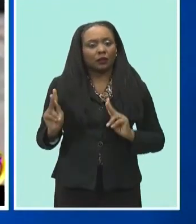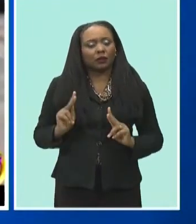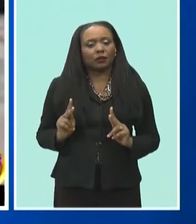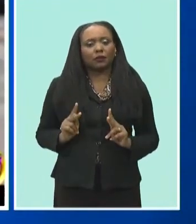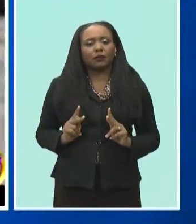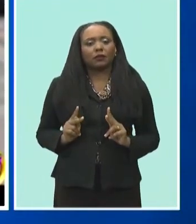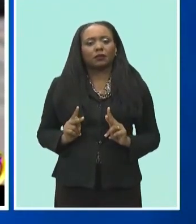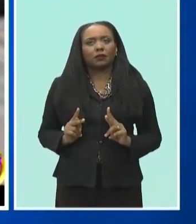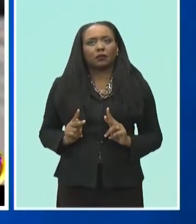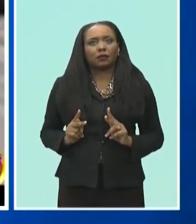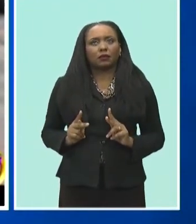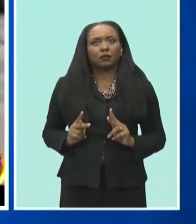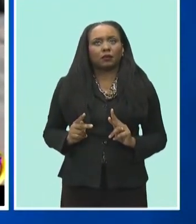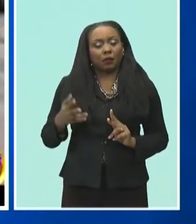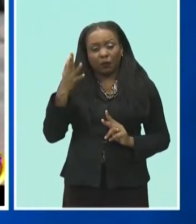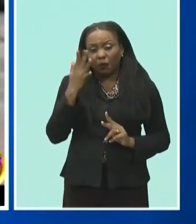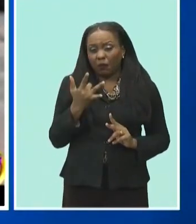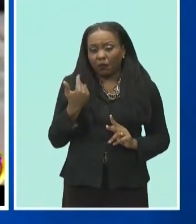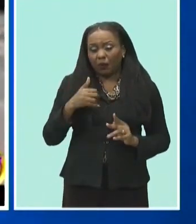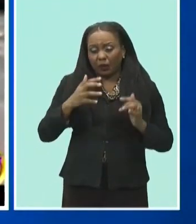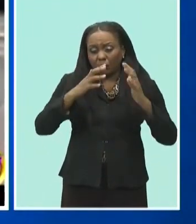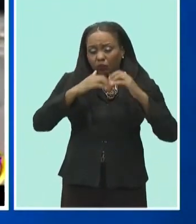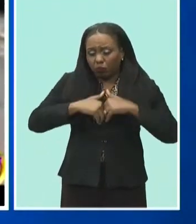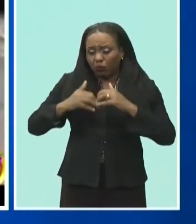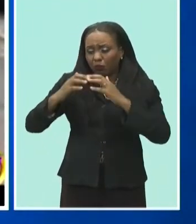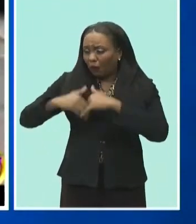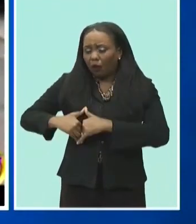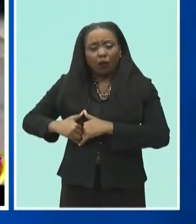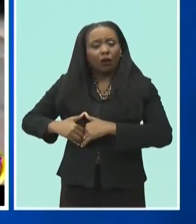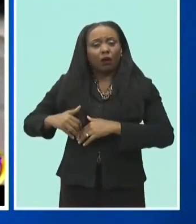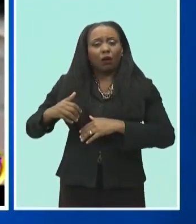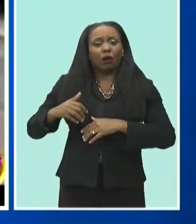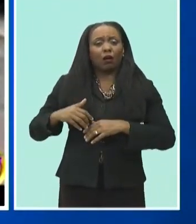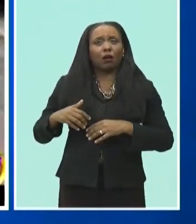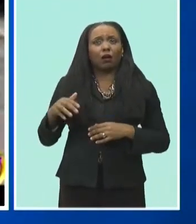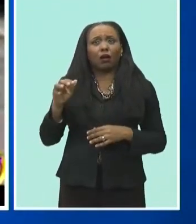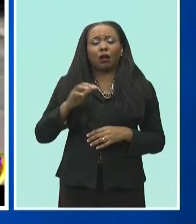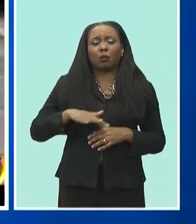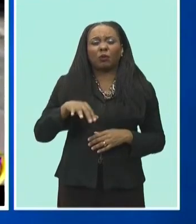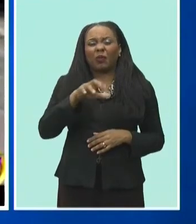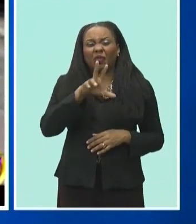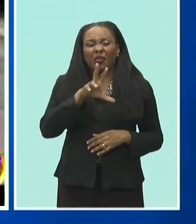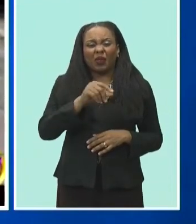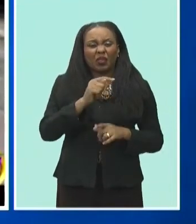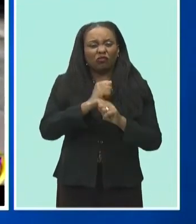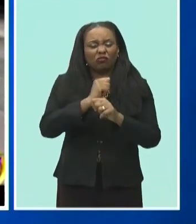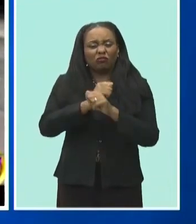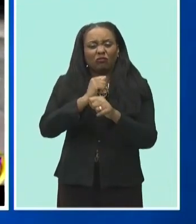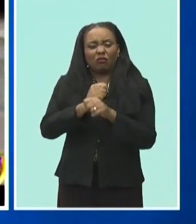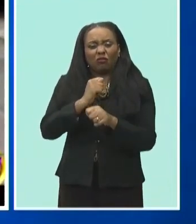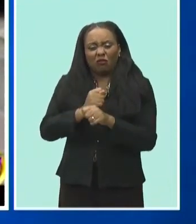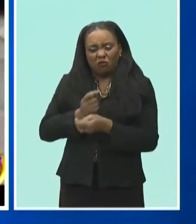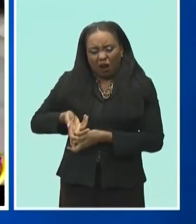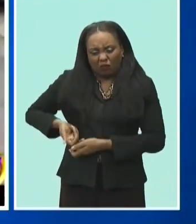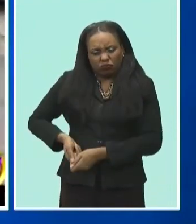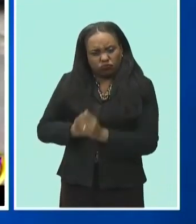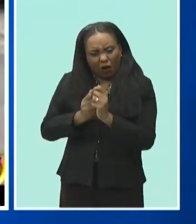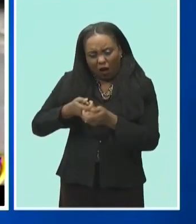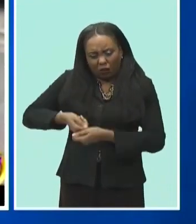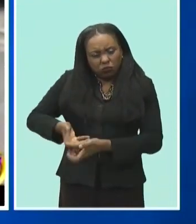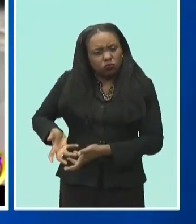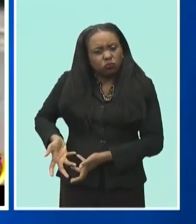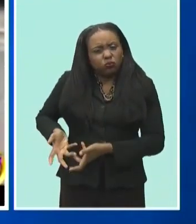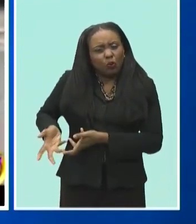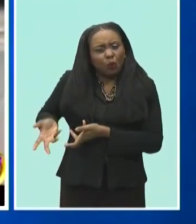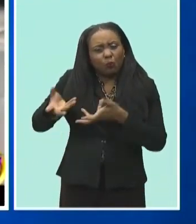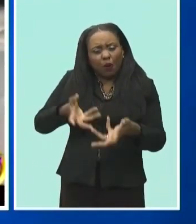Whilst conducting this operation, we would have removed 30 truckloads of debris. We also